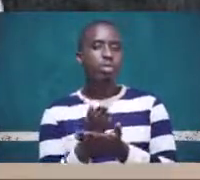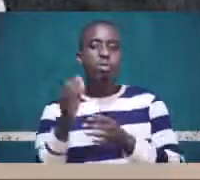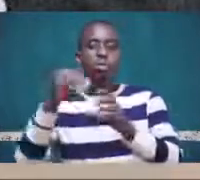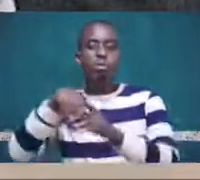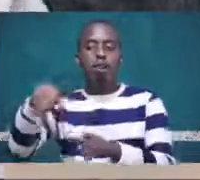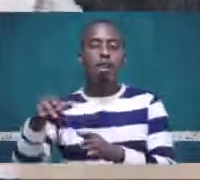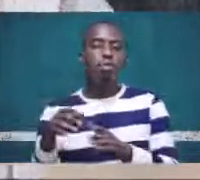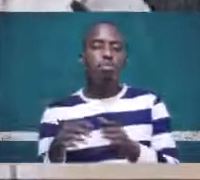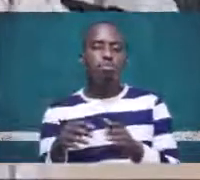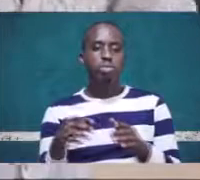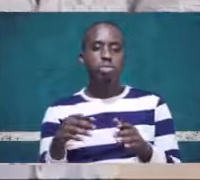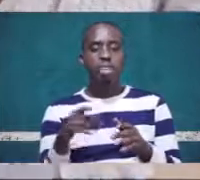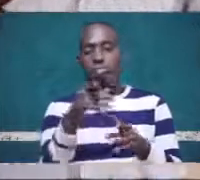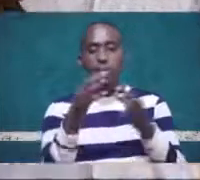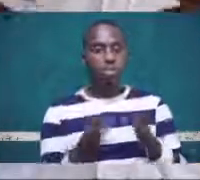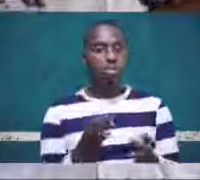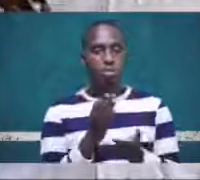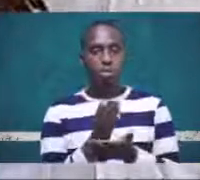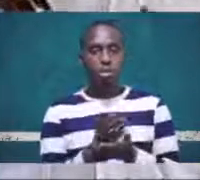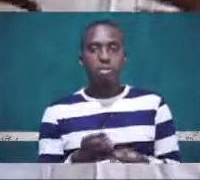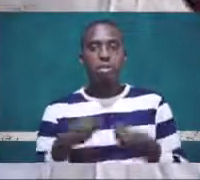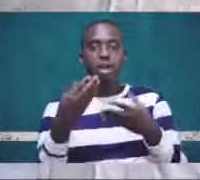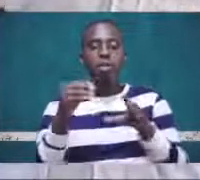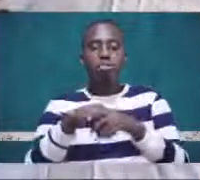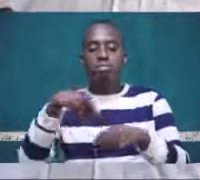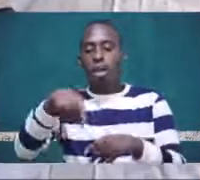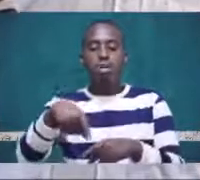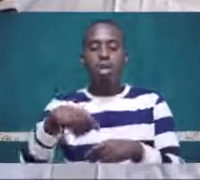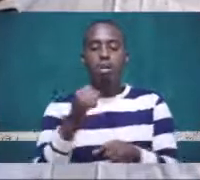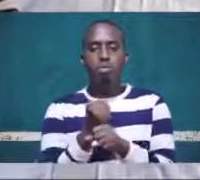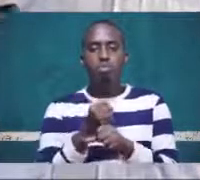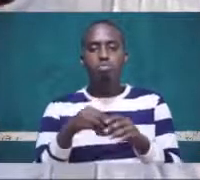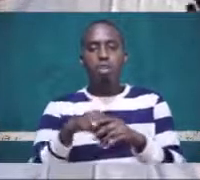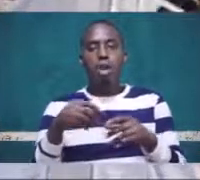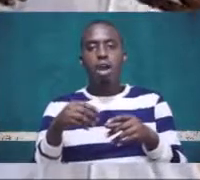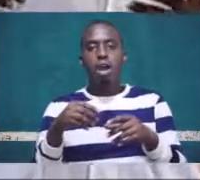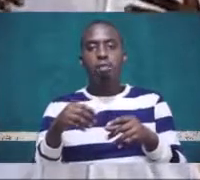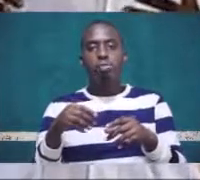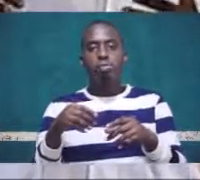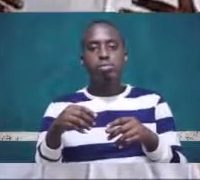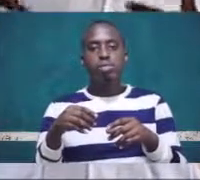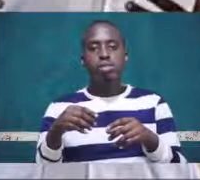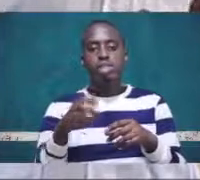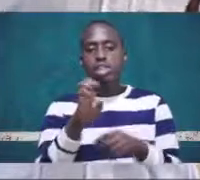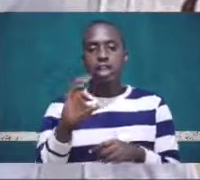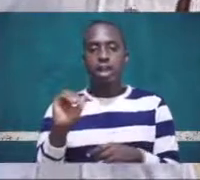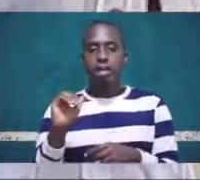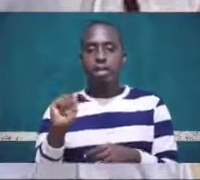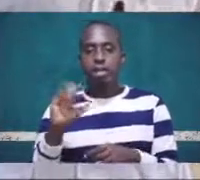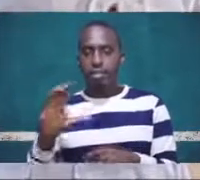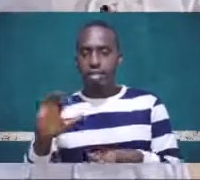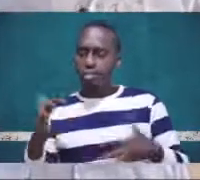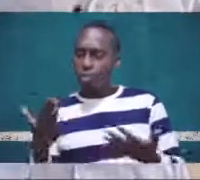region, especially those commodities that are produced within the region. And how do they know that